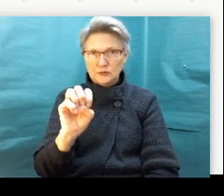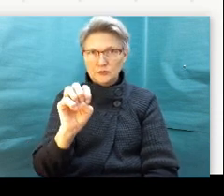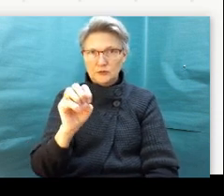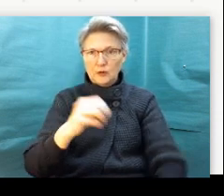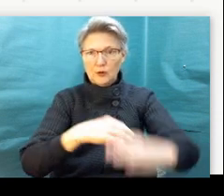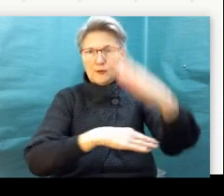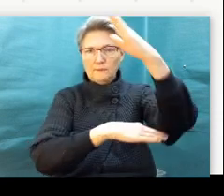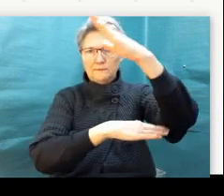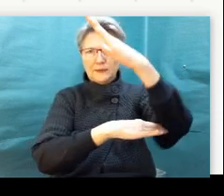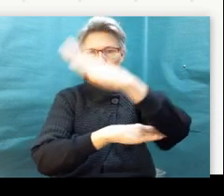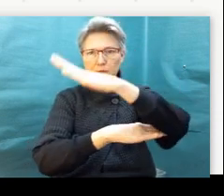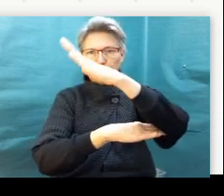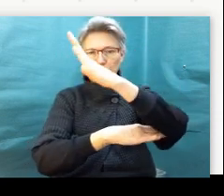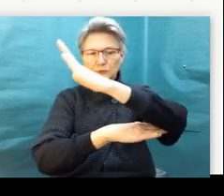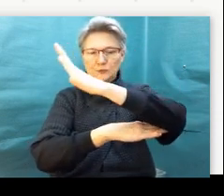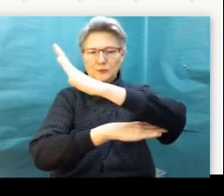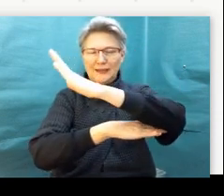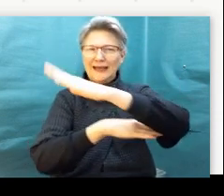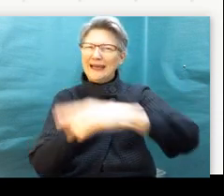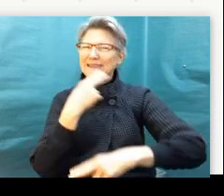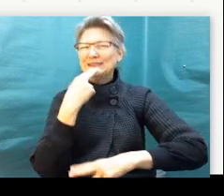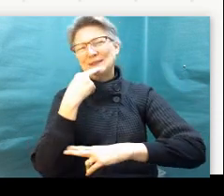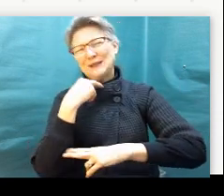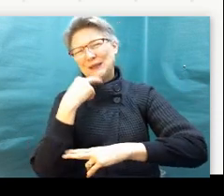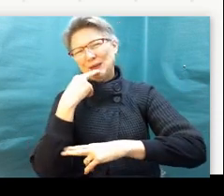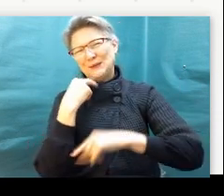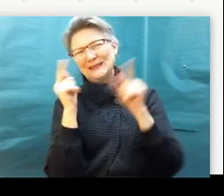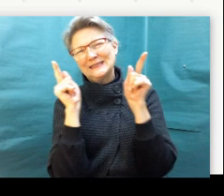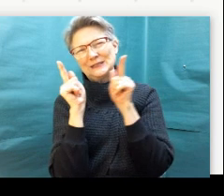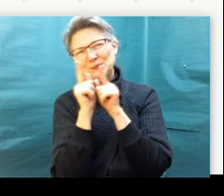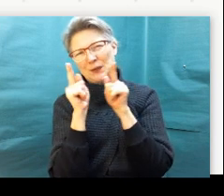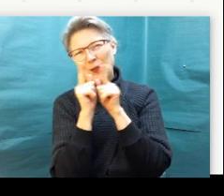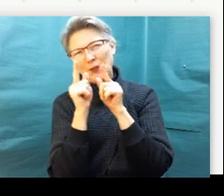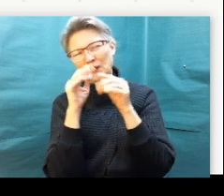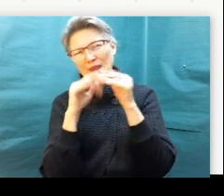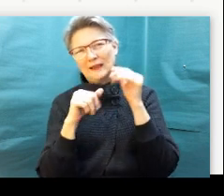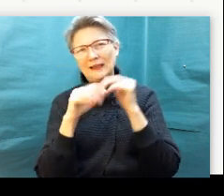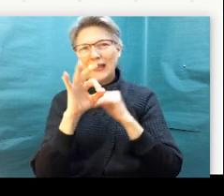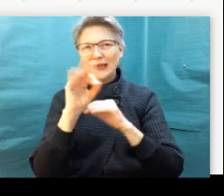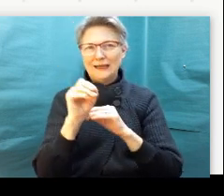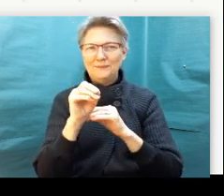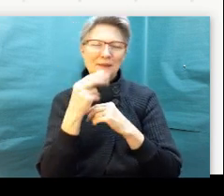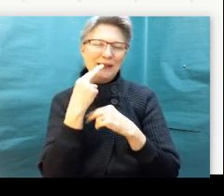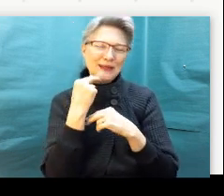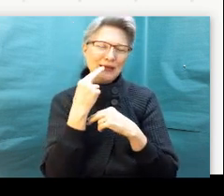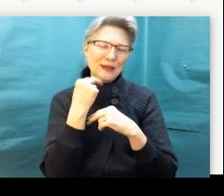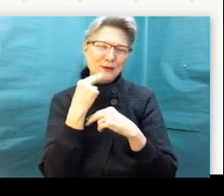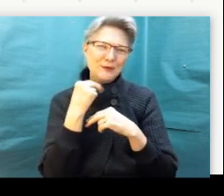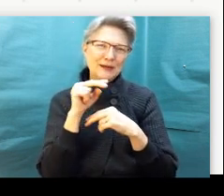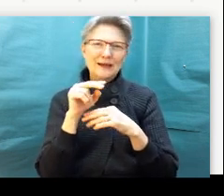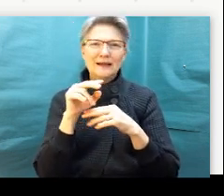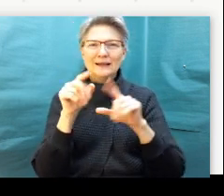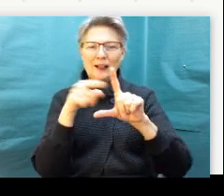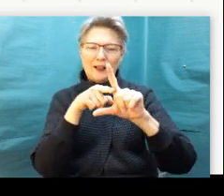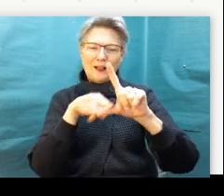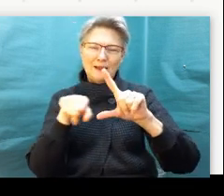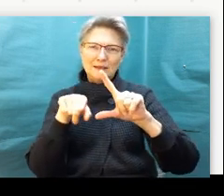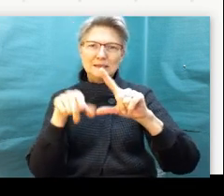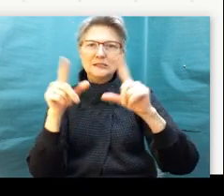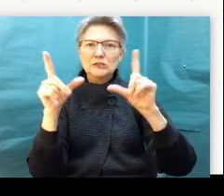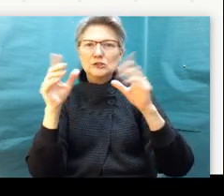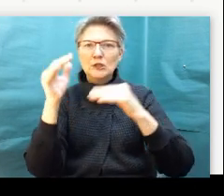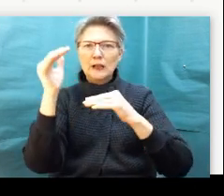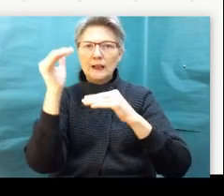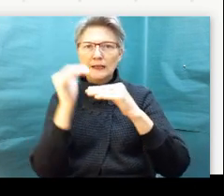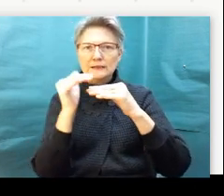remember it by thinking it's acute, it's smaller than 90 degrees. So maybe that will help you remember as well. So I'm going to type this